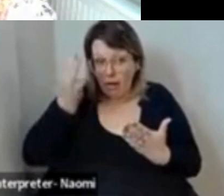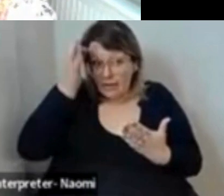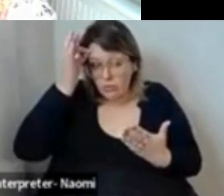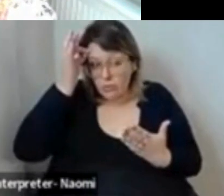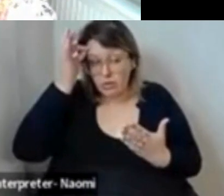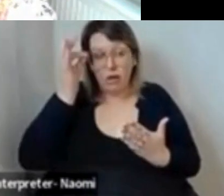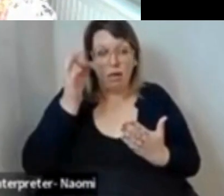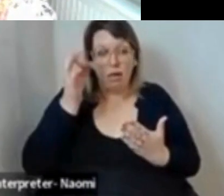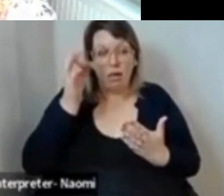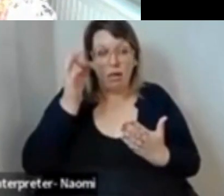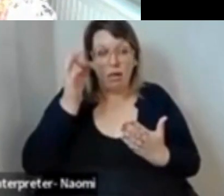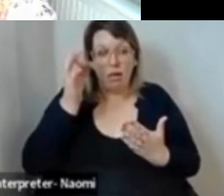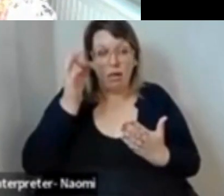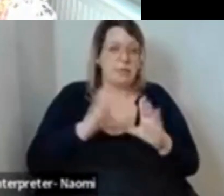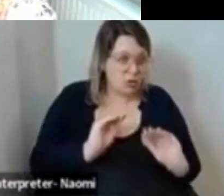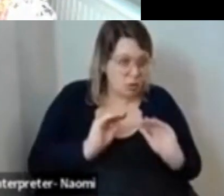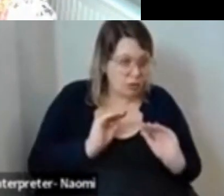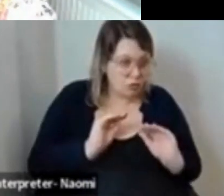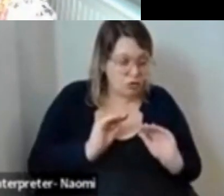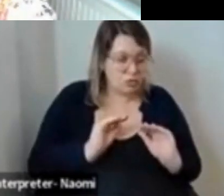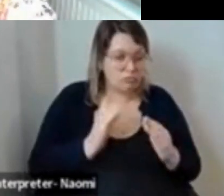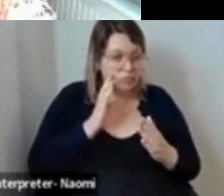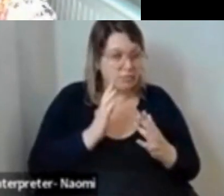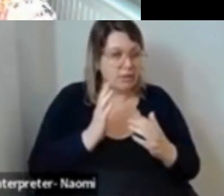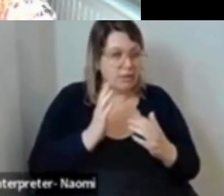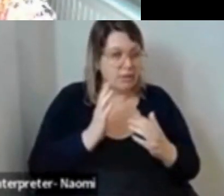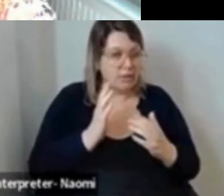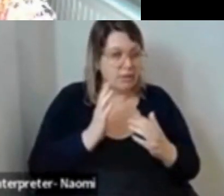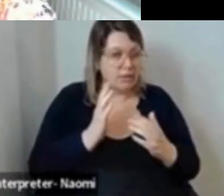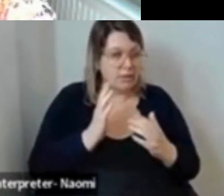these larger music hubs, is that